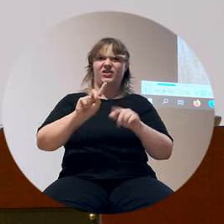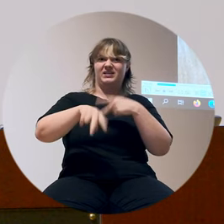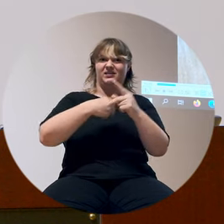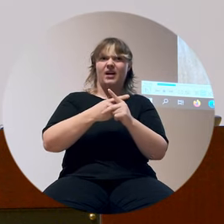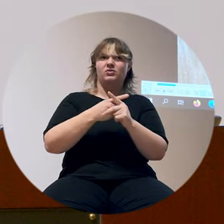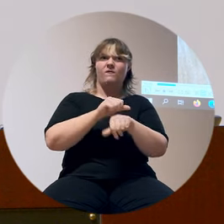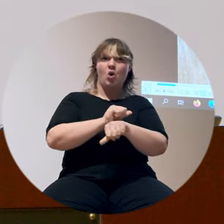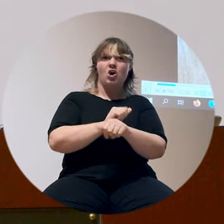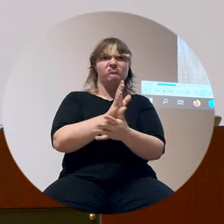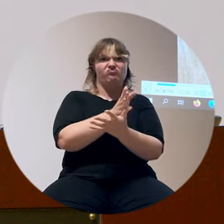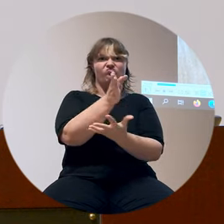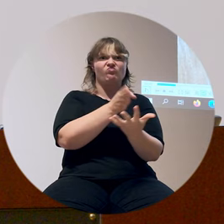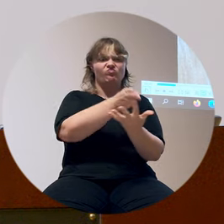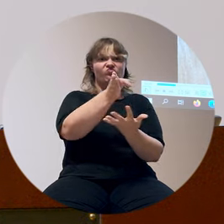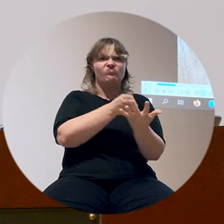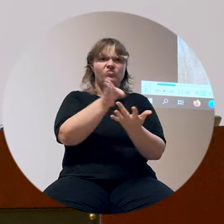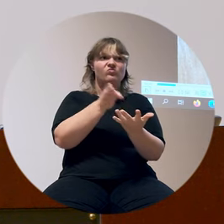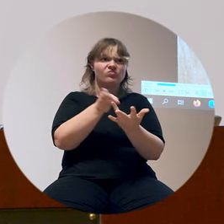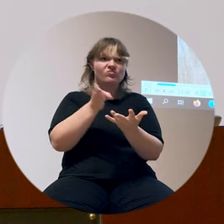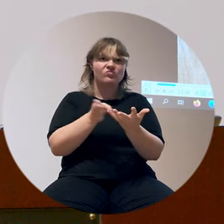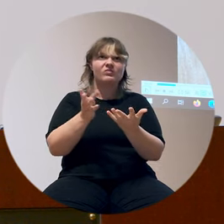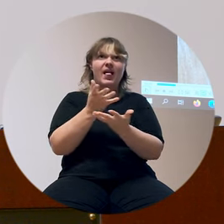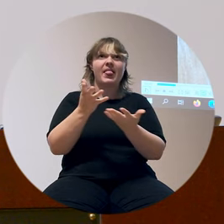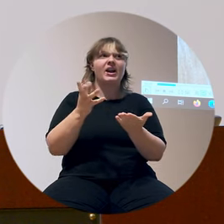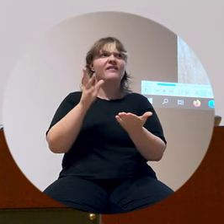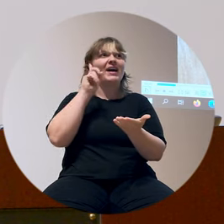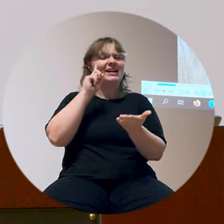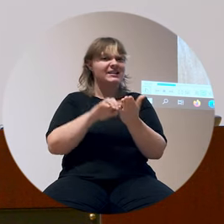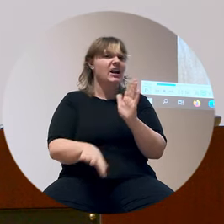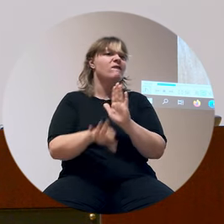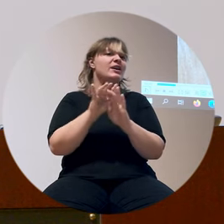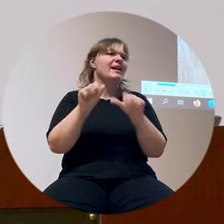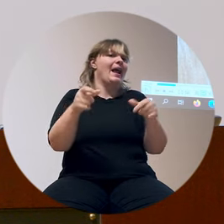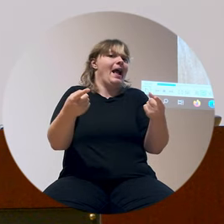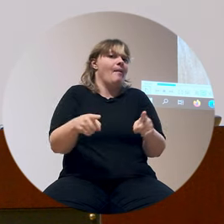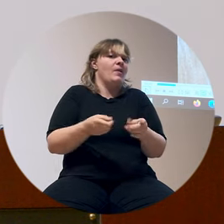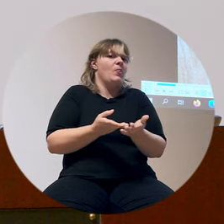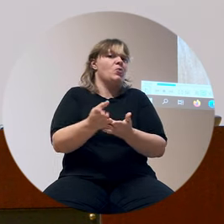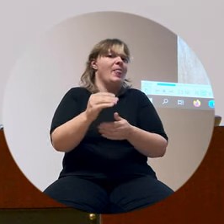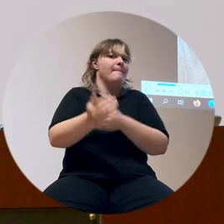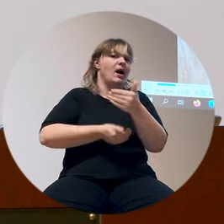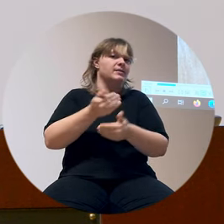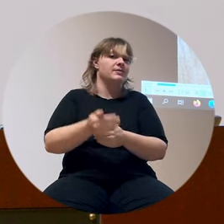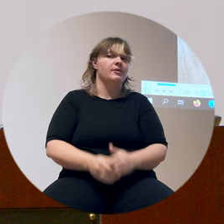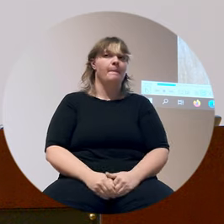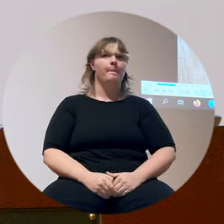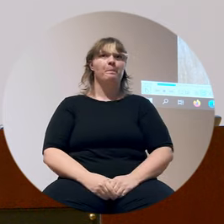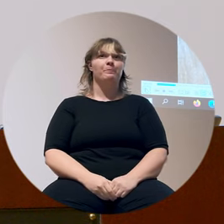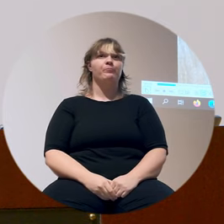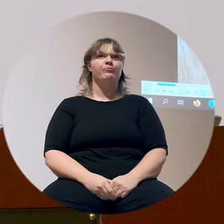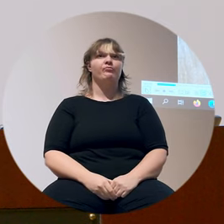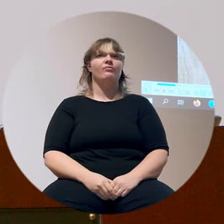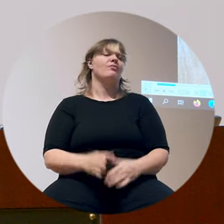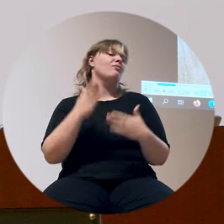working, and there's a lot of discovery that can happen through that process. I